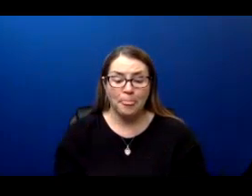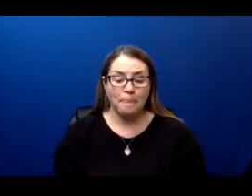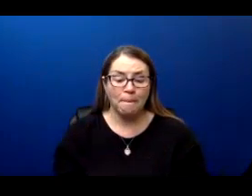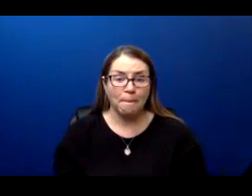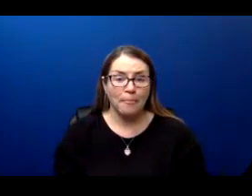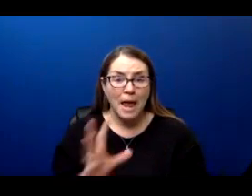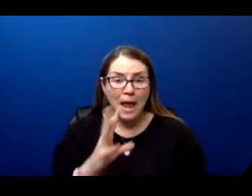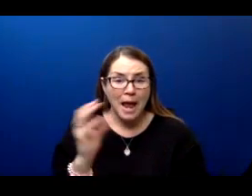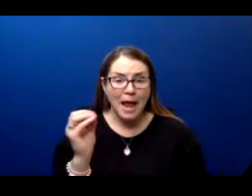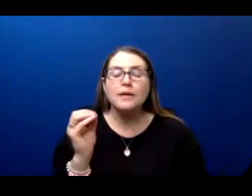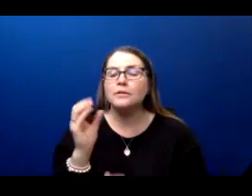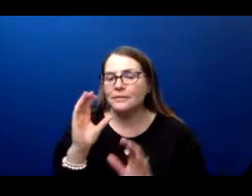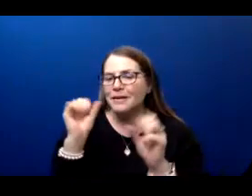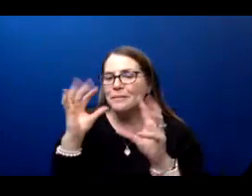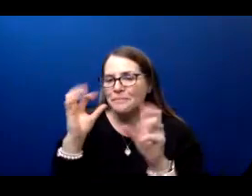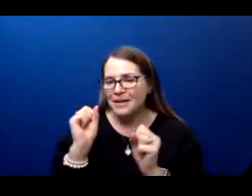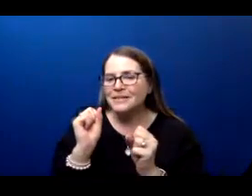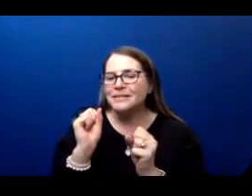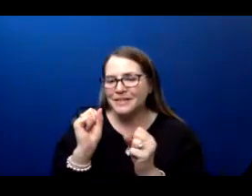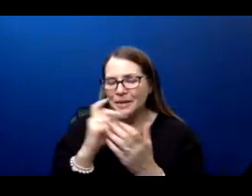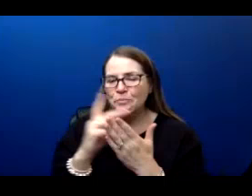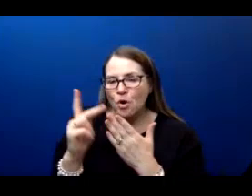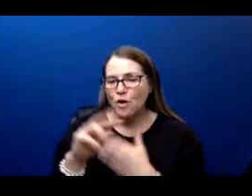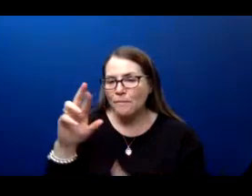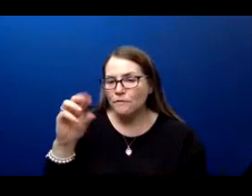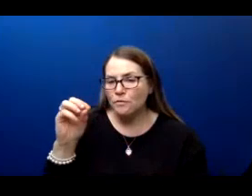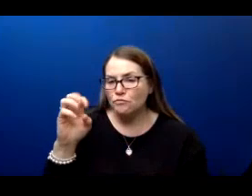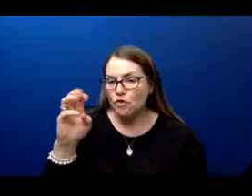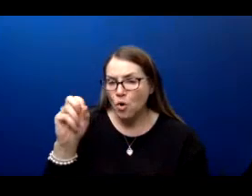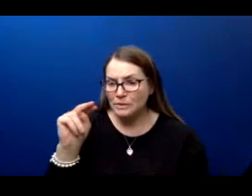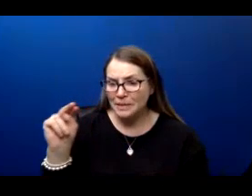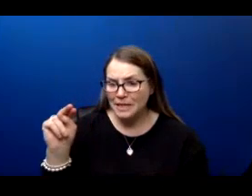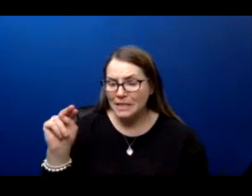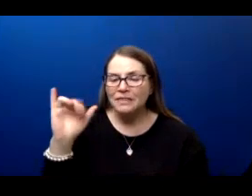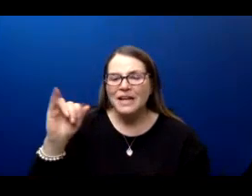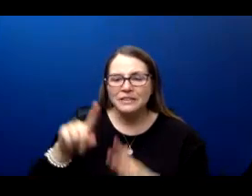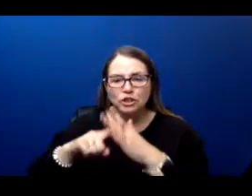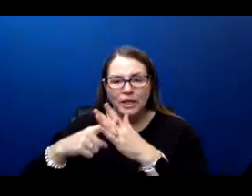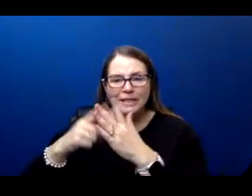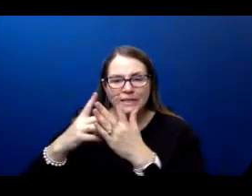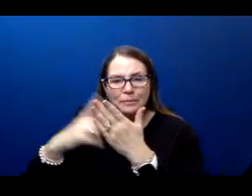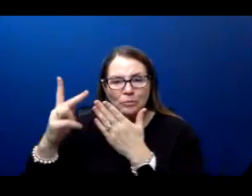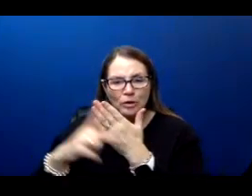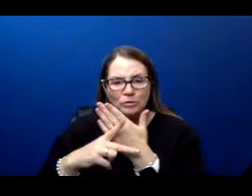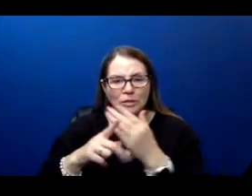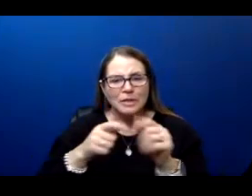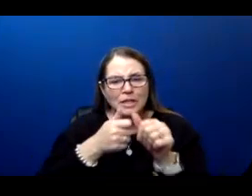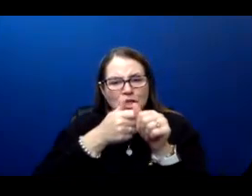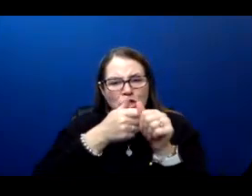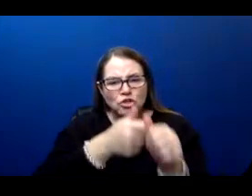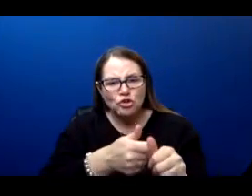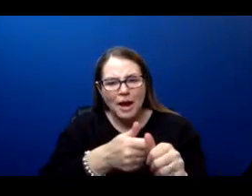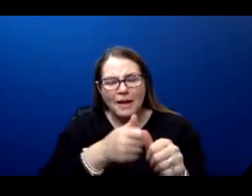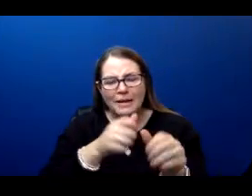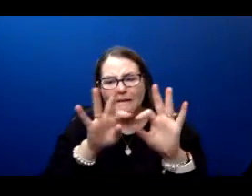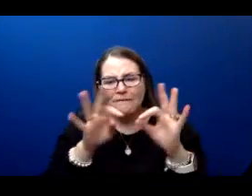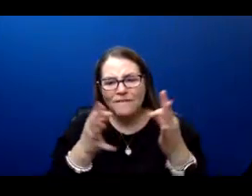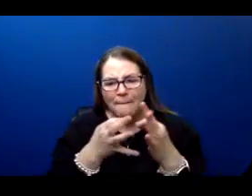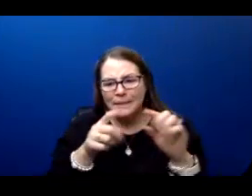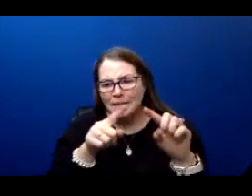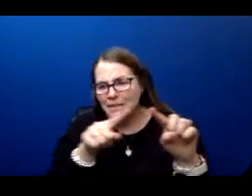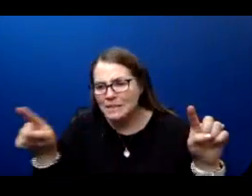Roseman University called the Genesis program, where they really are tracking families in a longitudinal way.